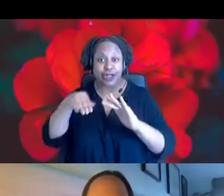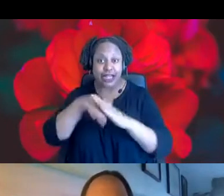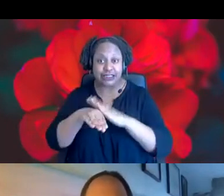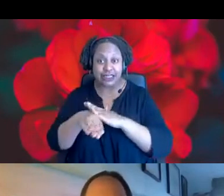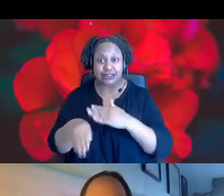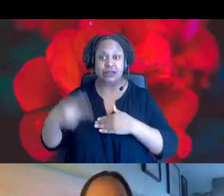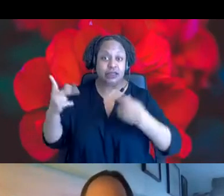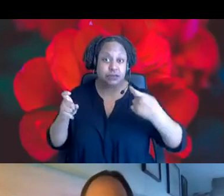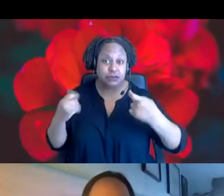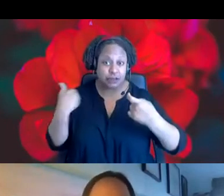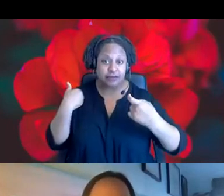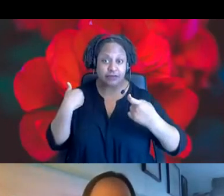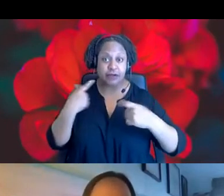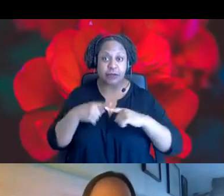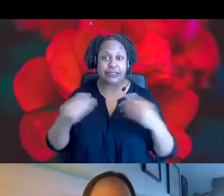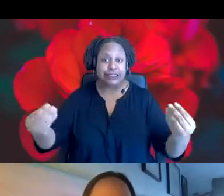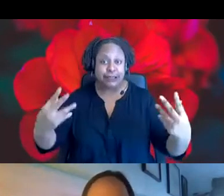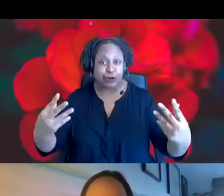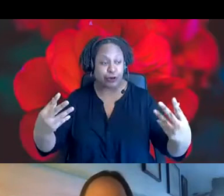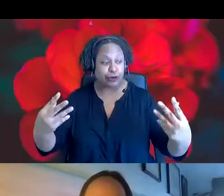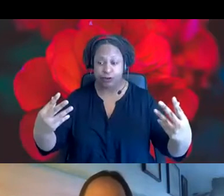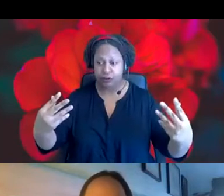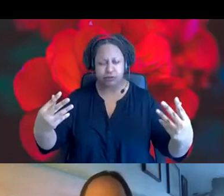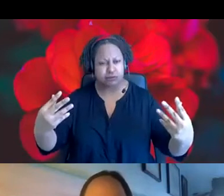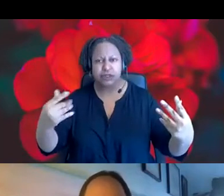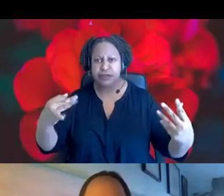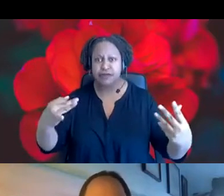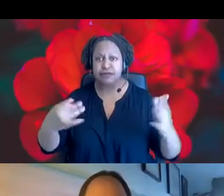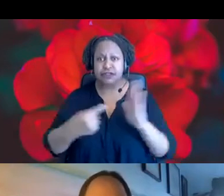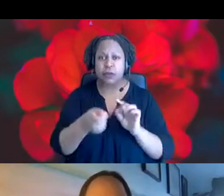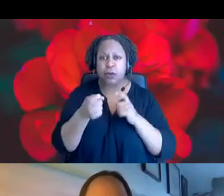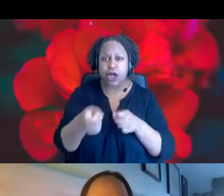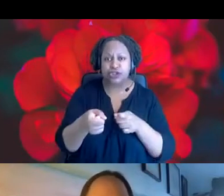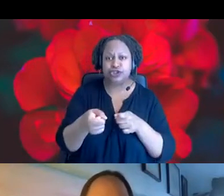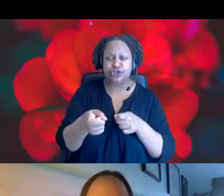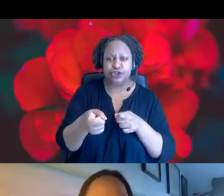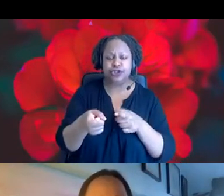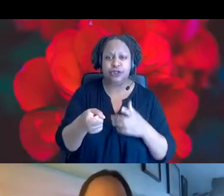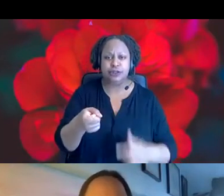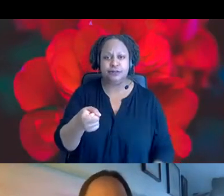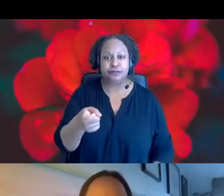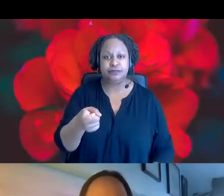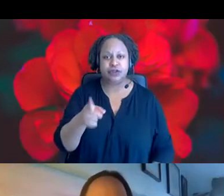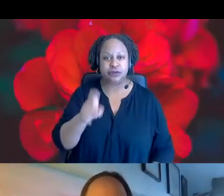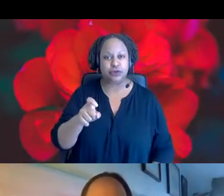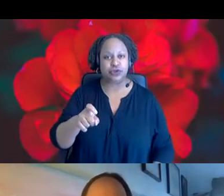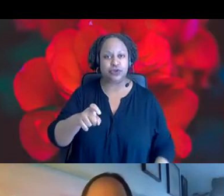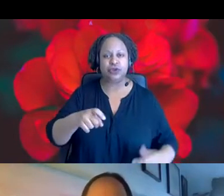begin with, but what speakers do you have on your thing? If you're watching something that is used to being in an acoustic